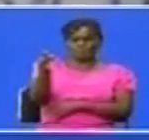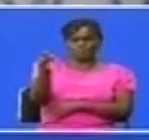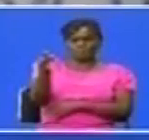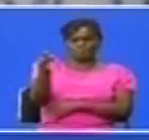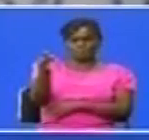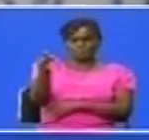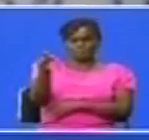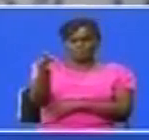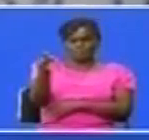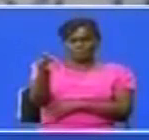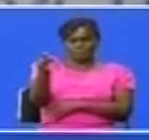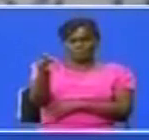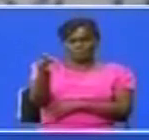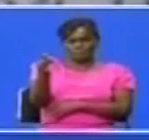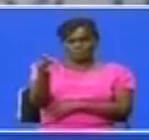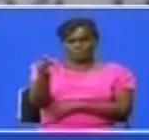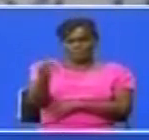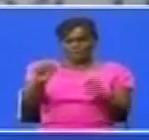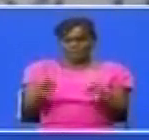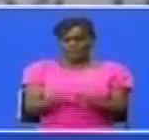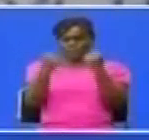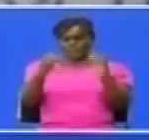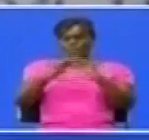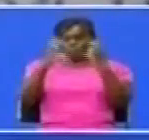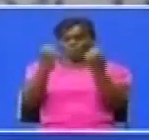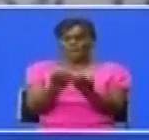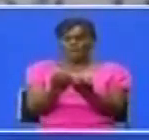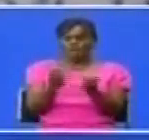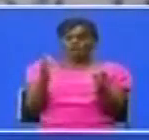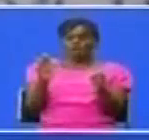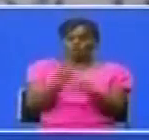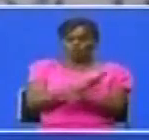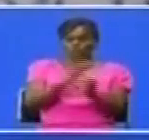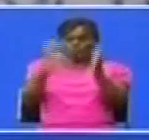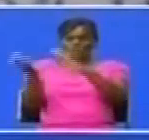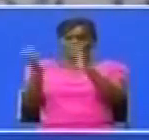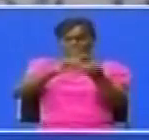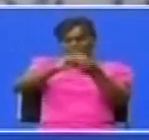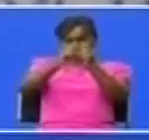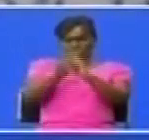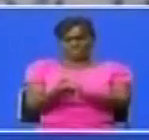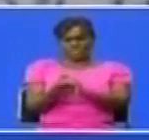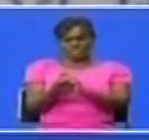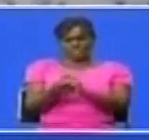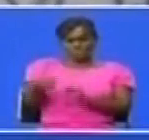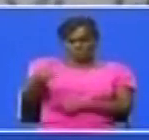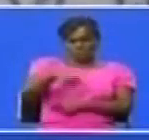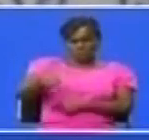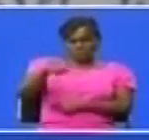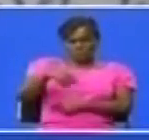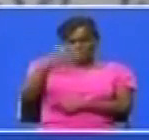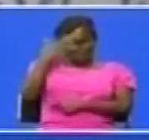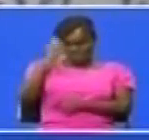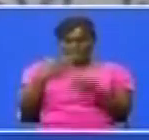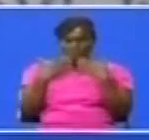change is happening the world all over, and this one may affect this